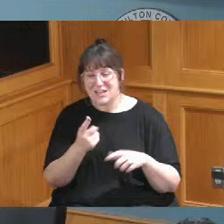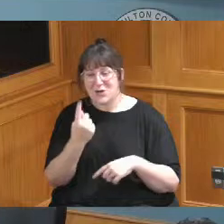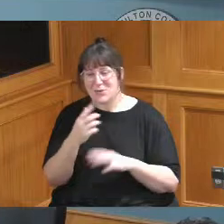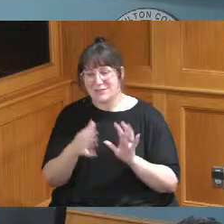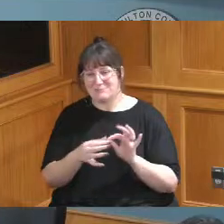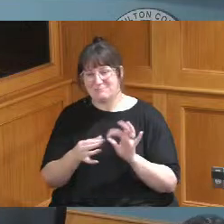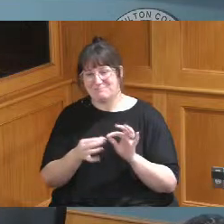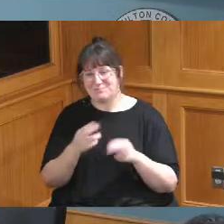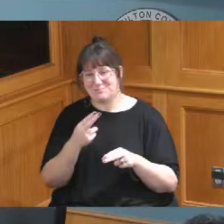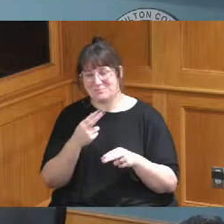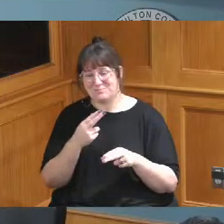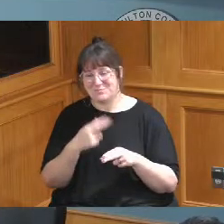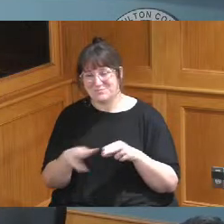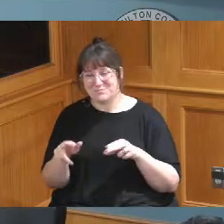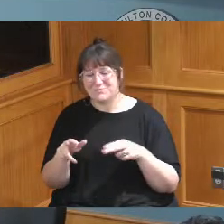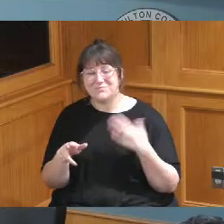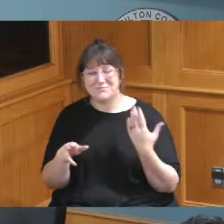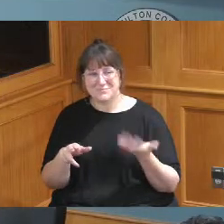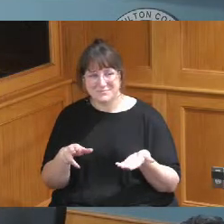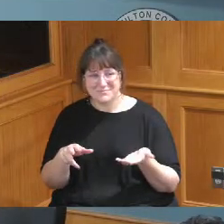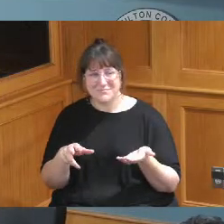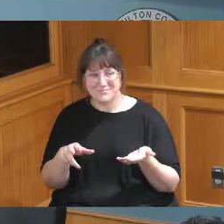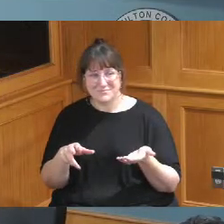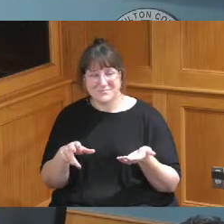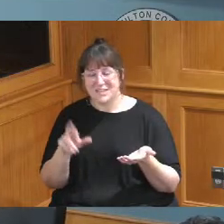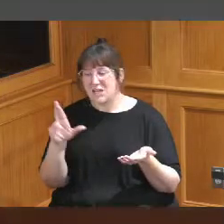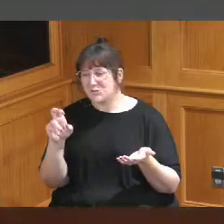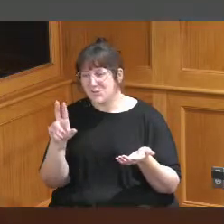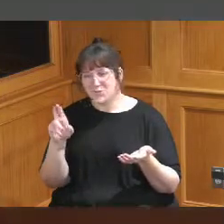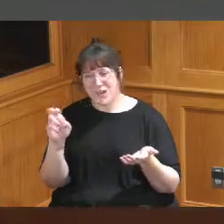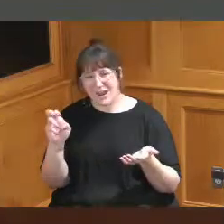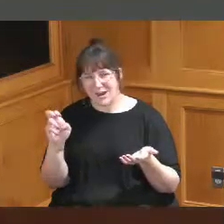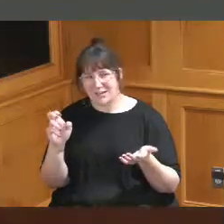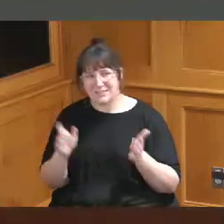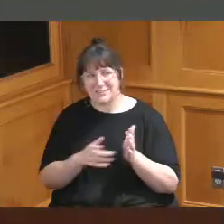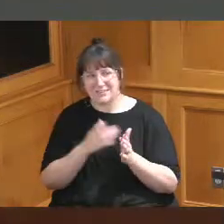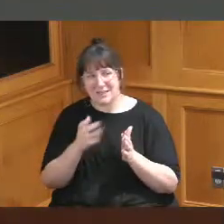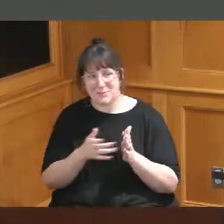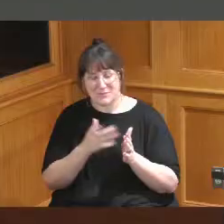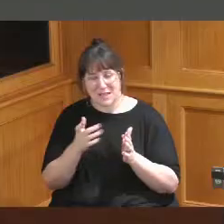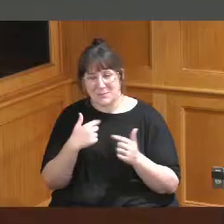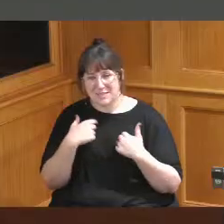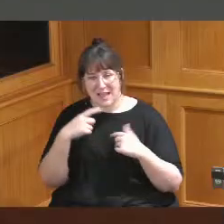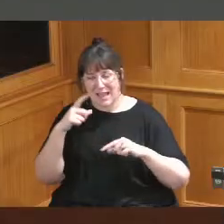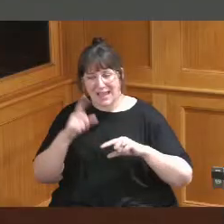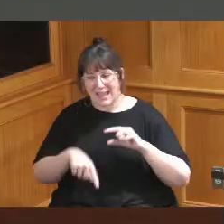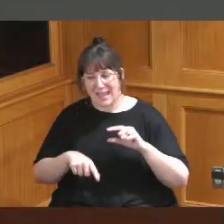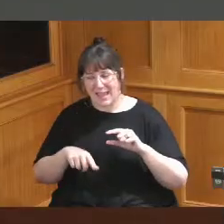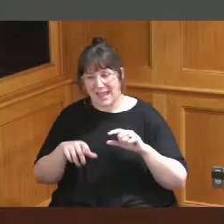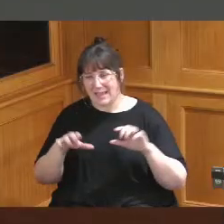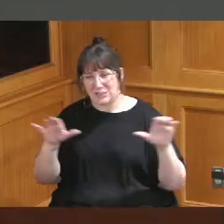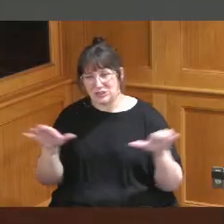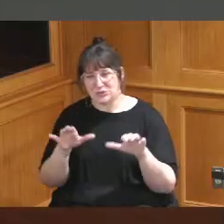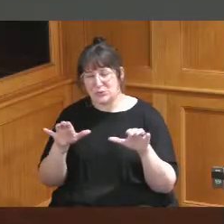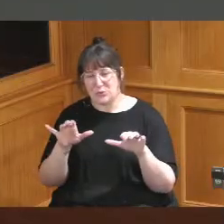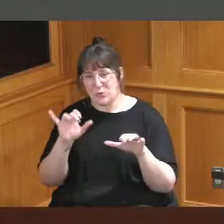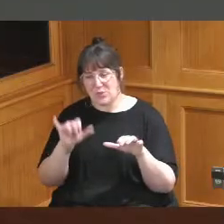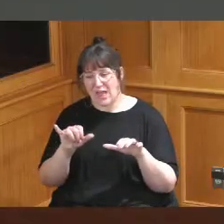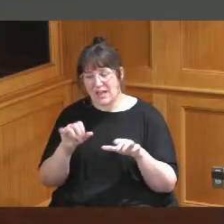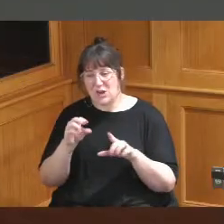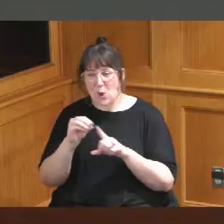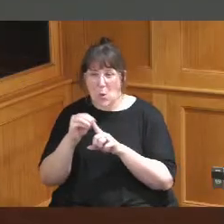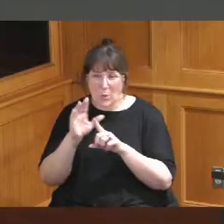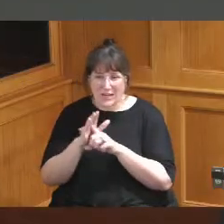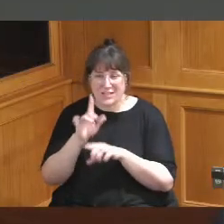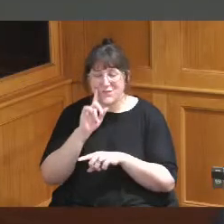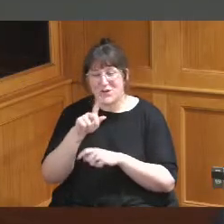I do. It's very rare, but sometimes I'm not able to do the onboarding for a